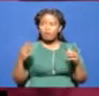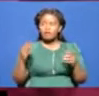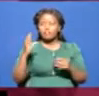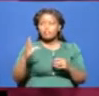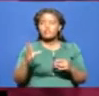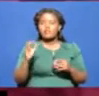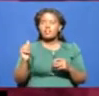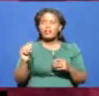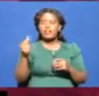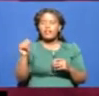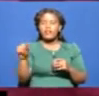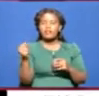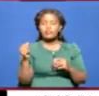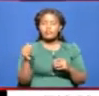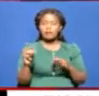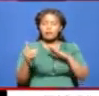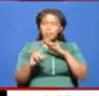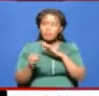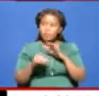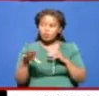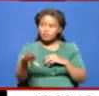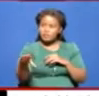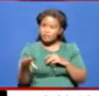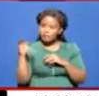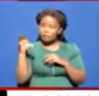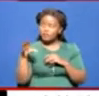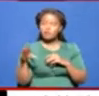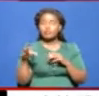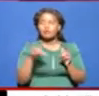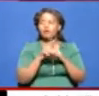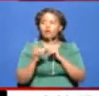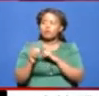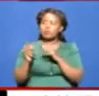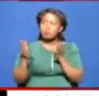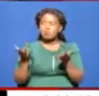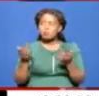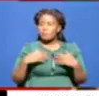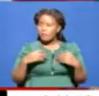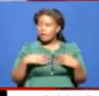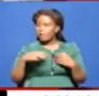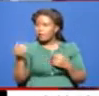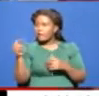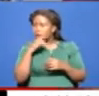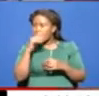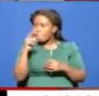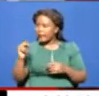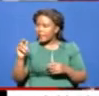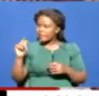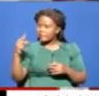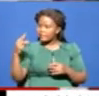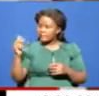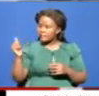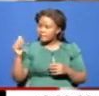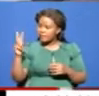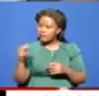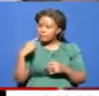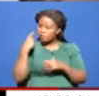in the Ministry of Transport, that is Chris Obure. And next to him is Nathaniel Matalanga, engineer. He's the president